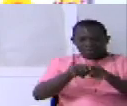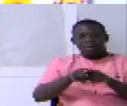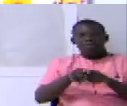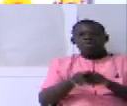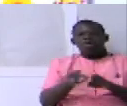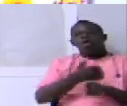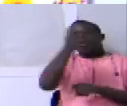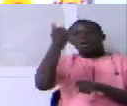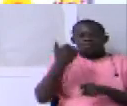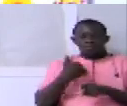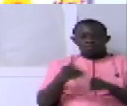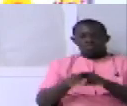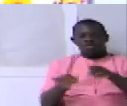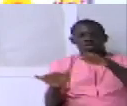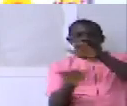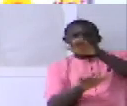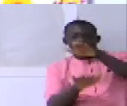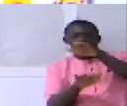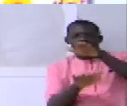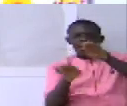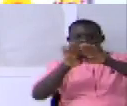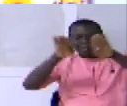Some will be under this table,